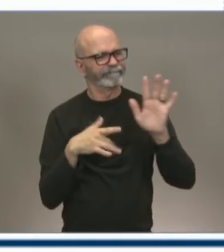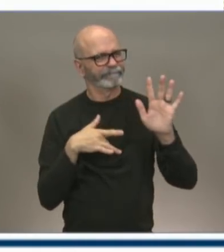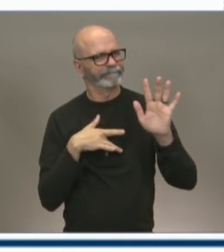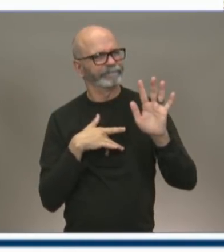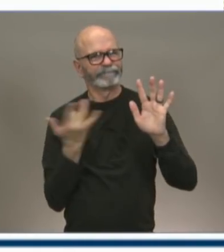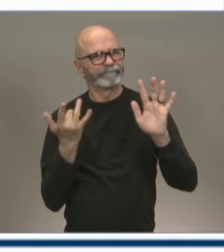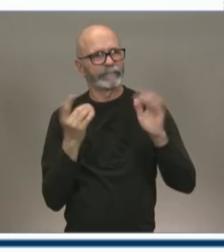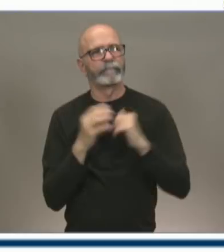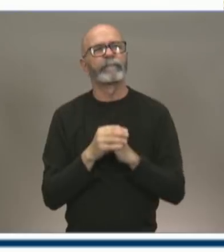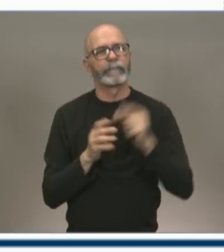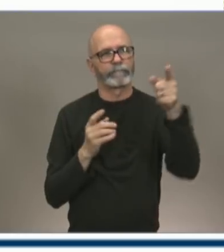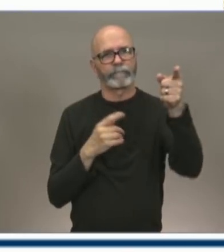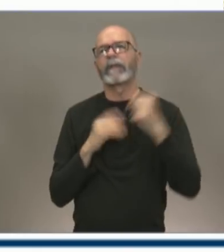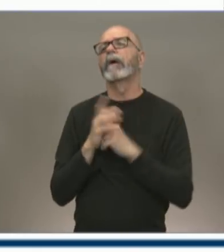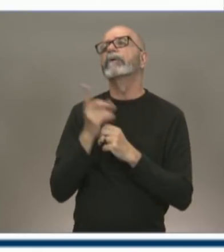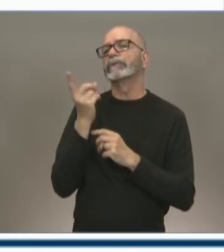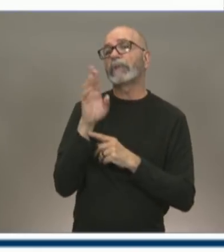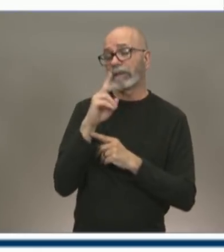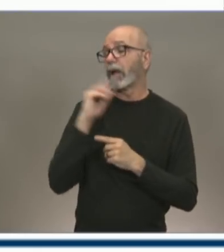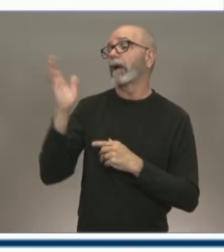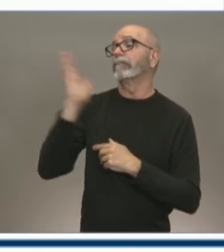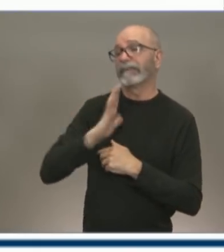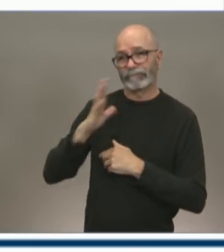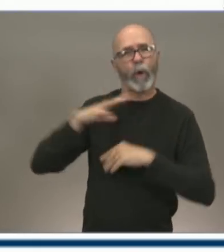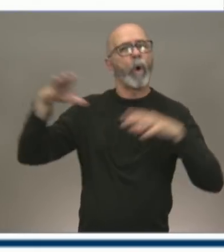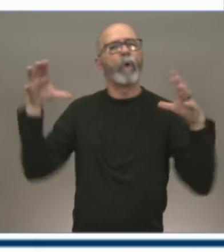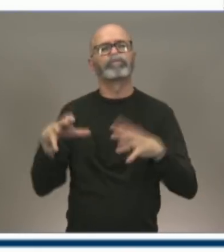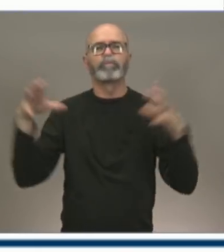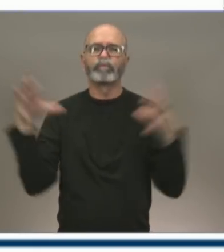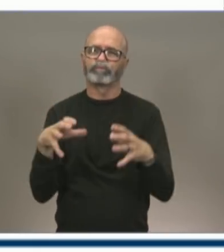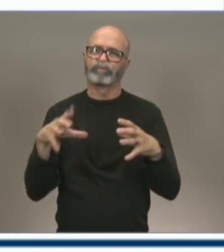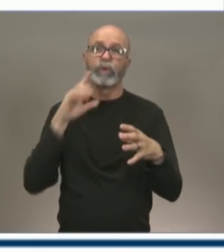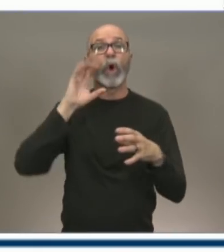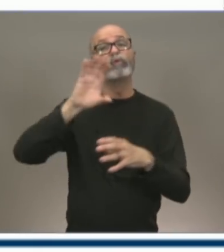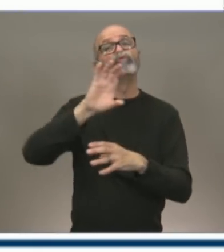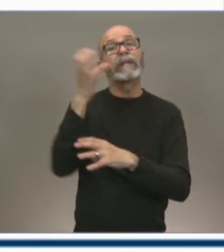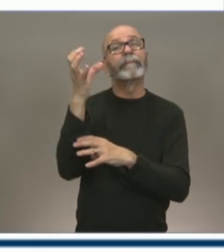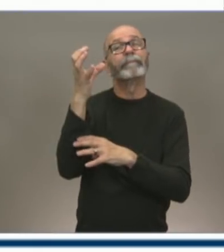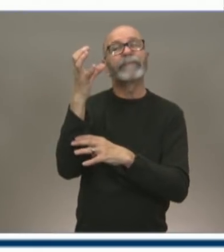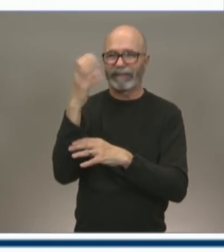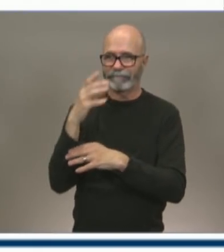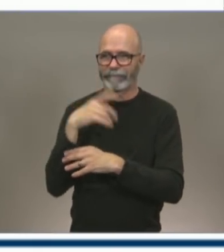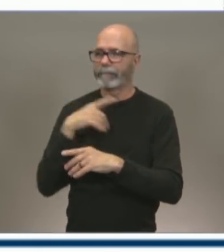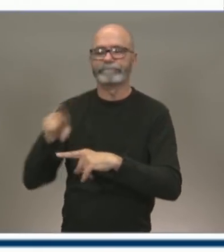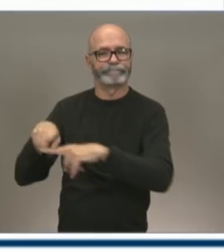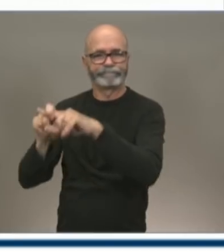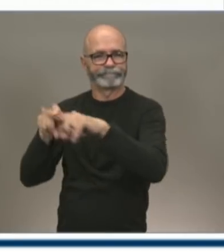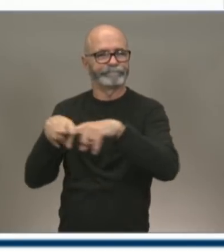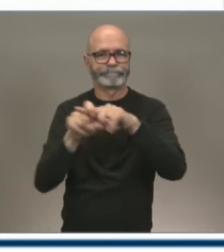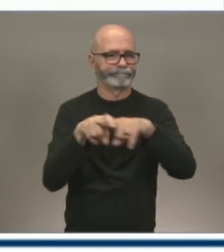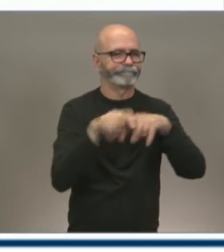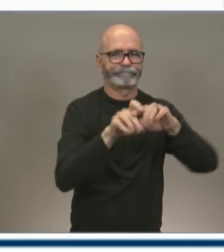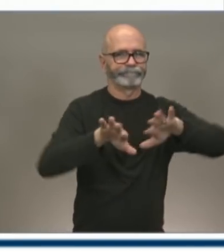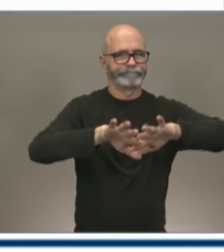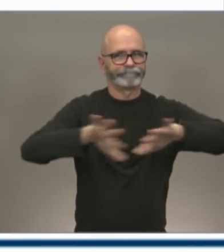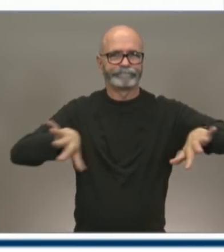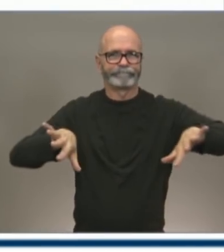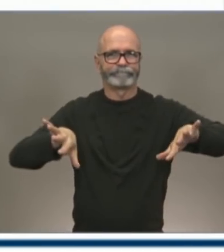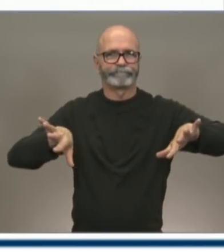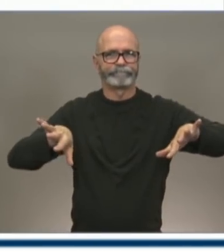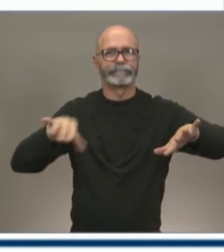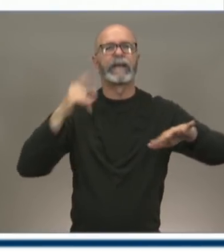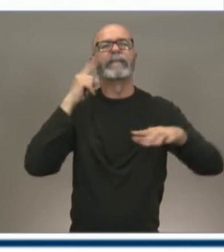we shut down all gatherings over Christmas, other than for faith gatherings and weddings and funeral ceremonies. And now we're